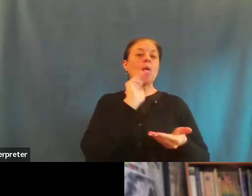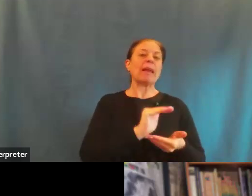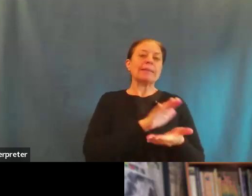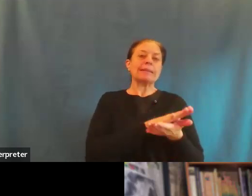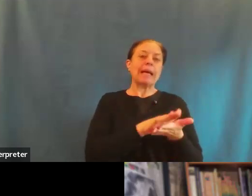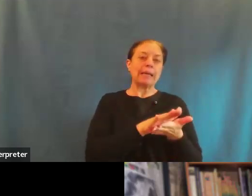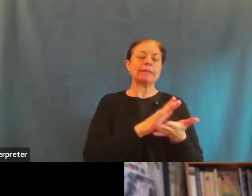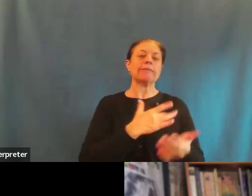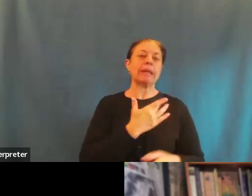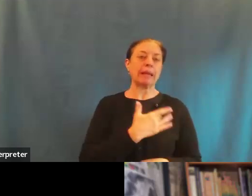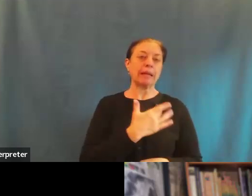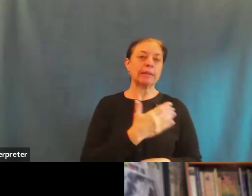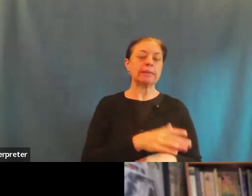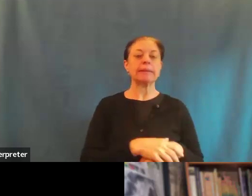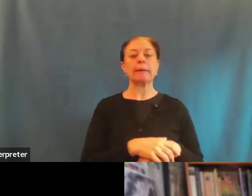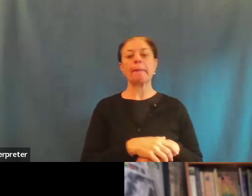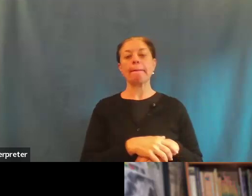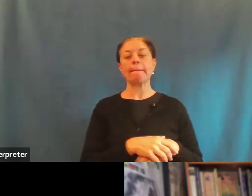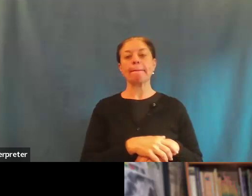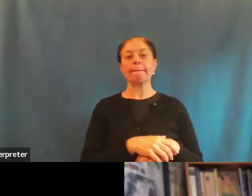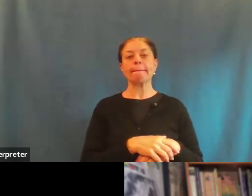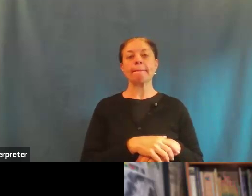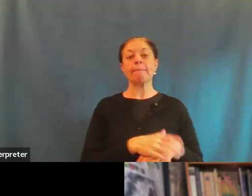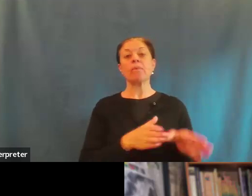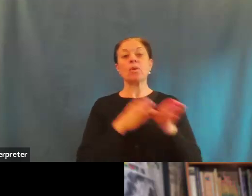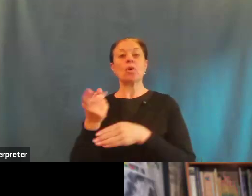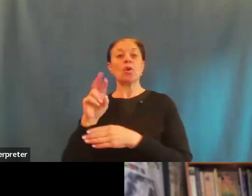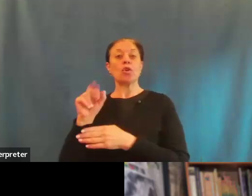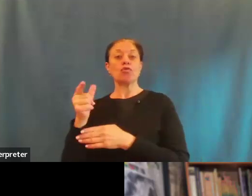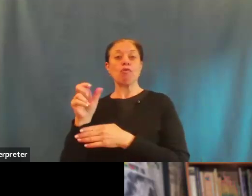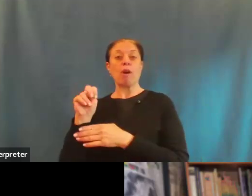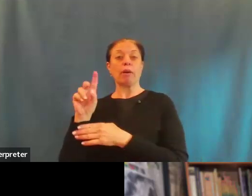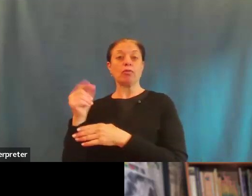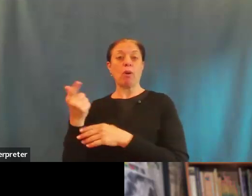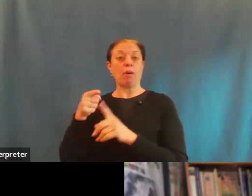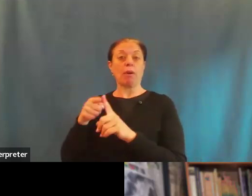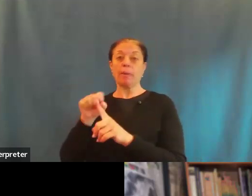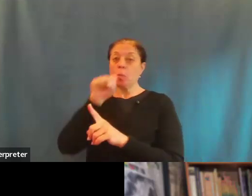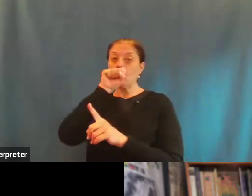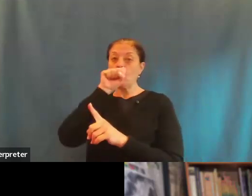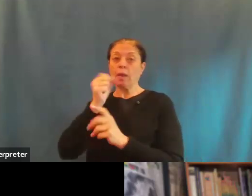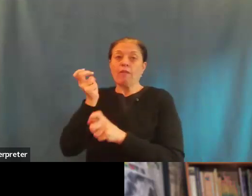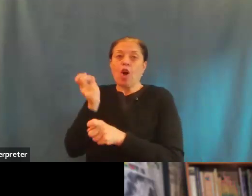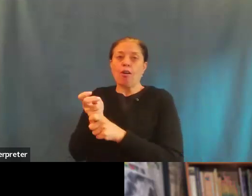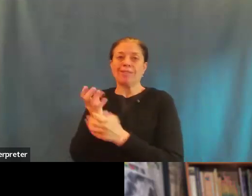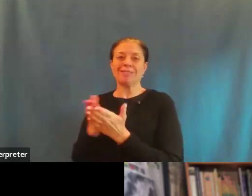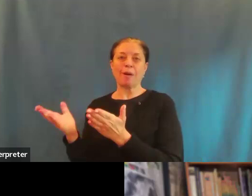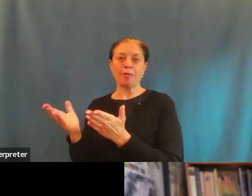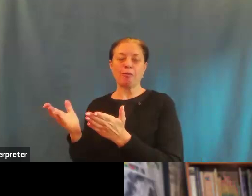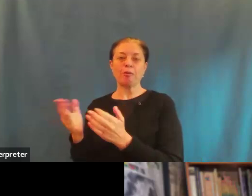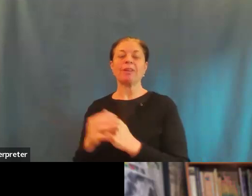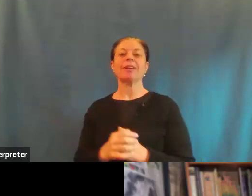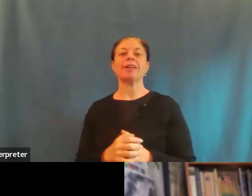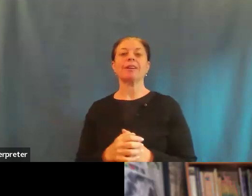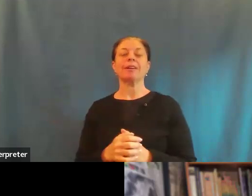nice feelings, and Dragon Dog, who loves the hard stuff